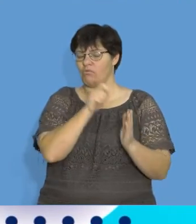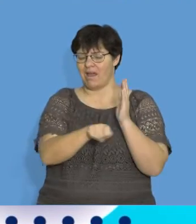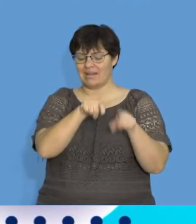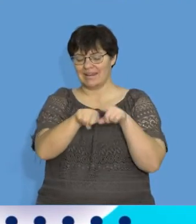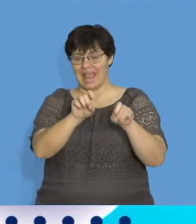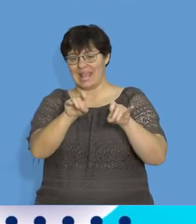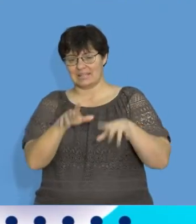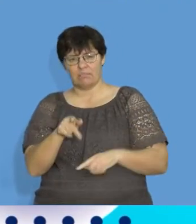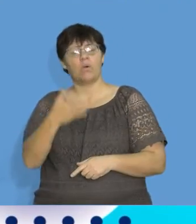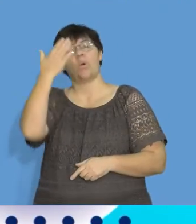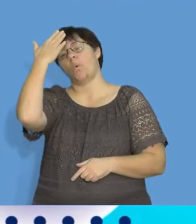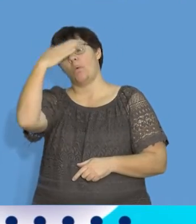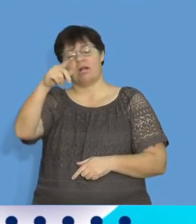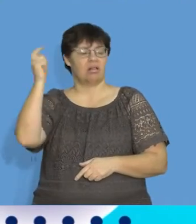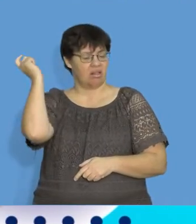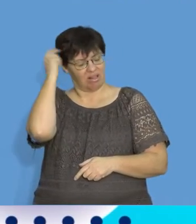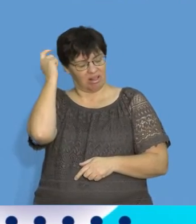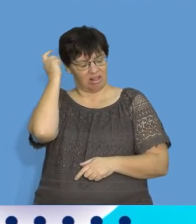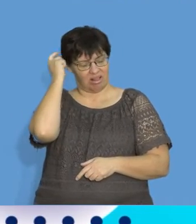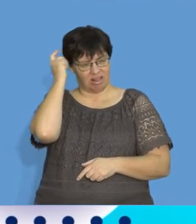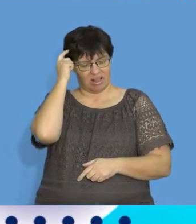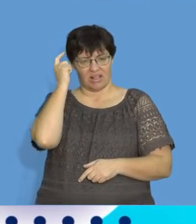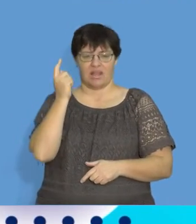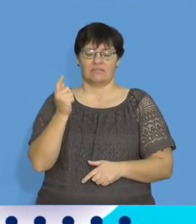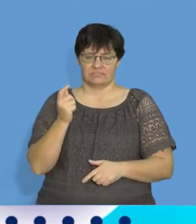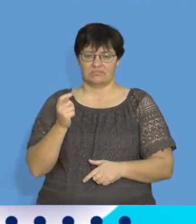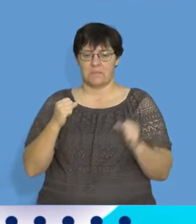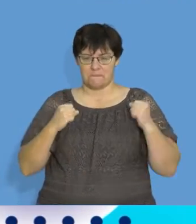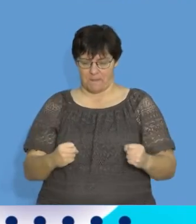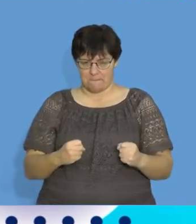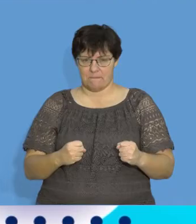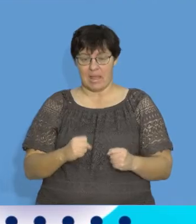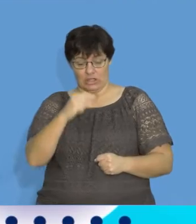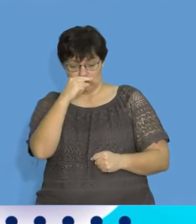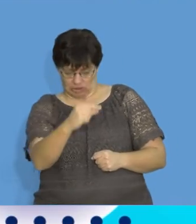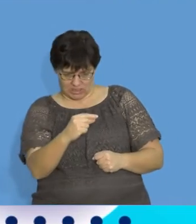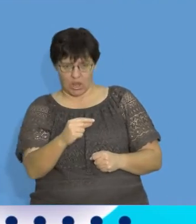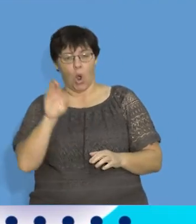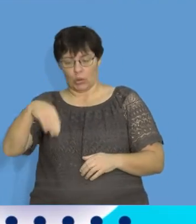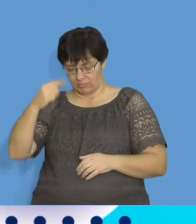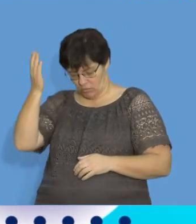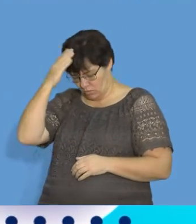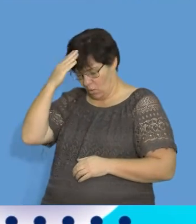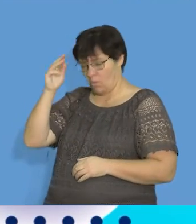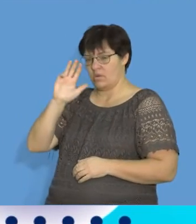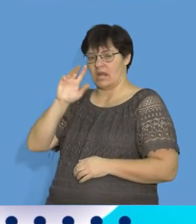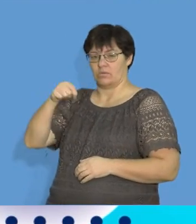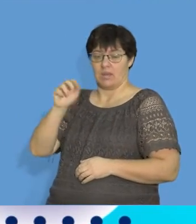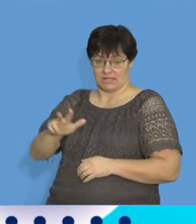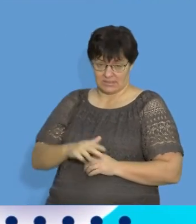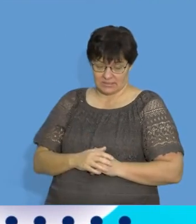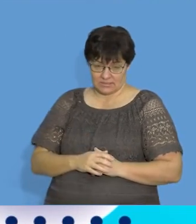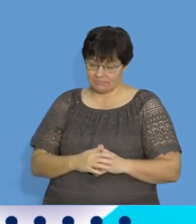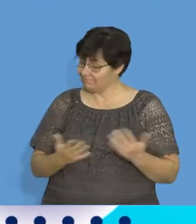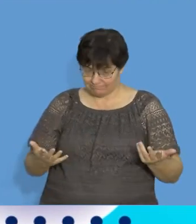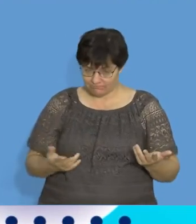and exams on this, you've worked with it so much that it's a value that's ingrained in your head. But if it's